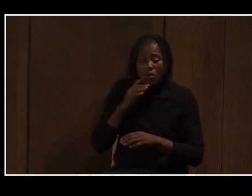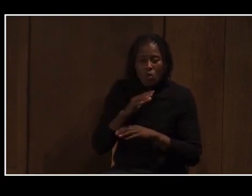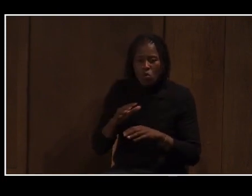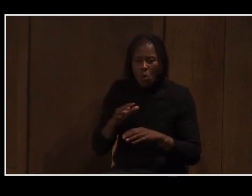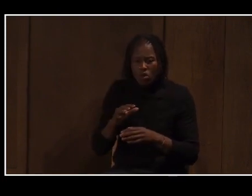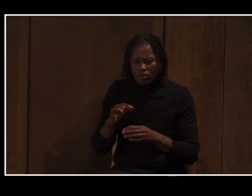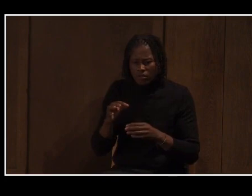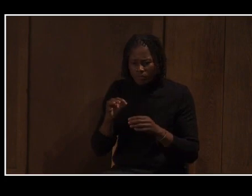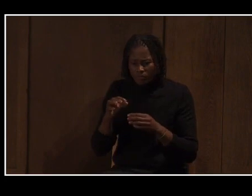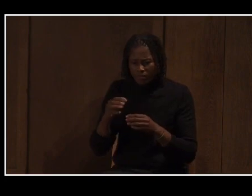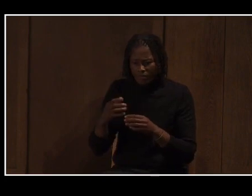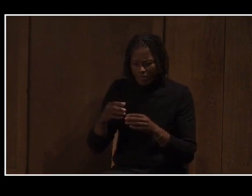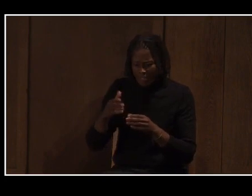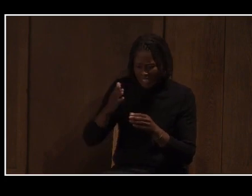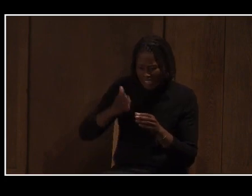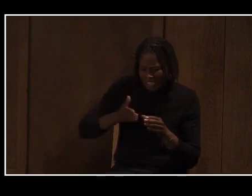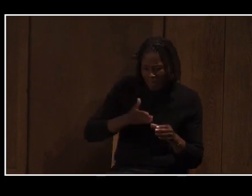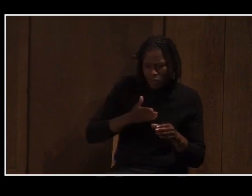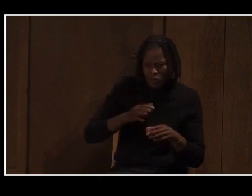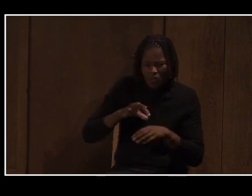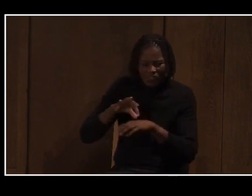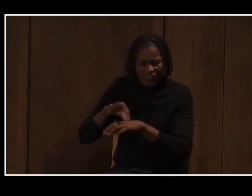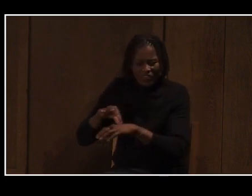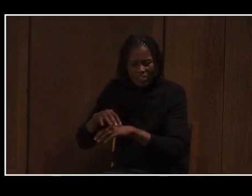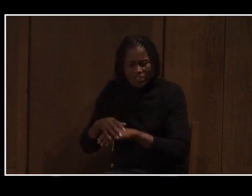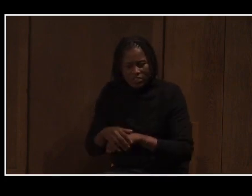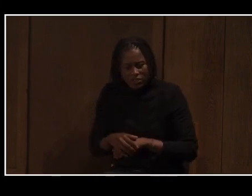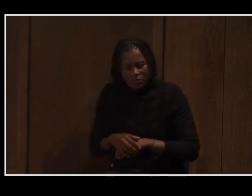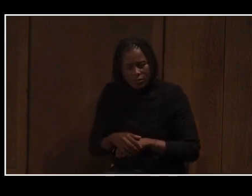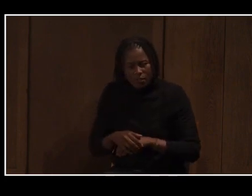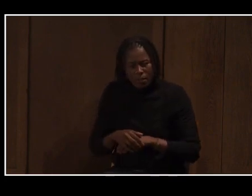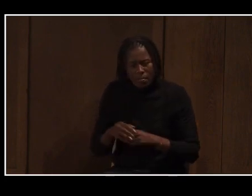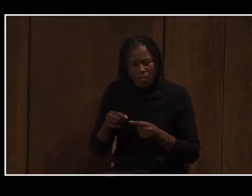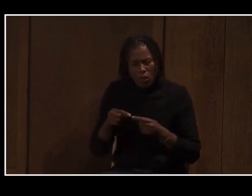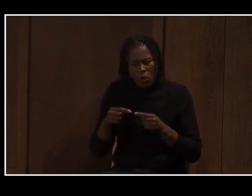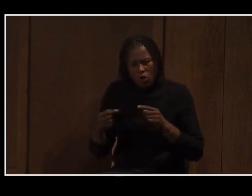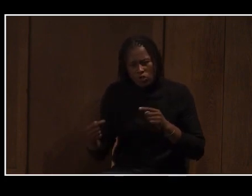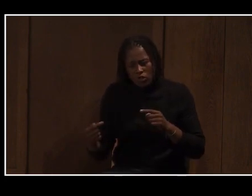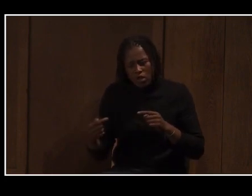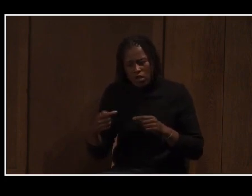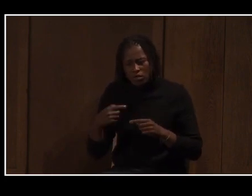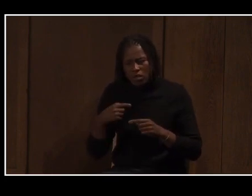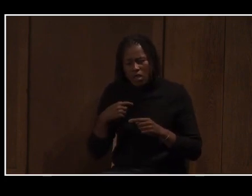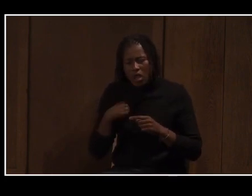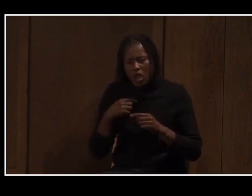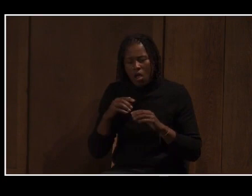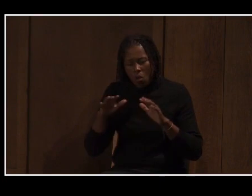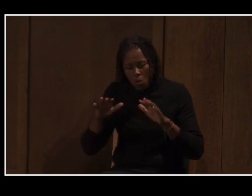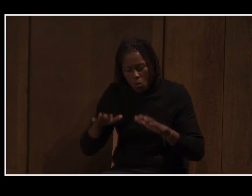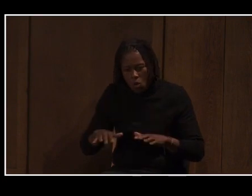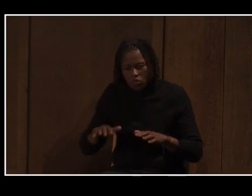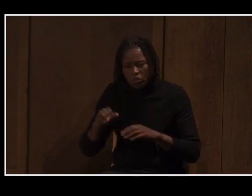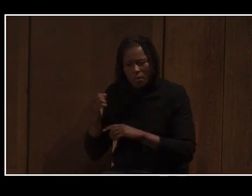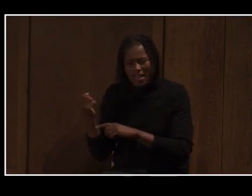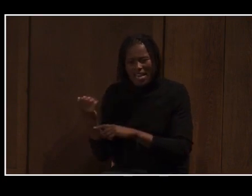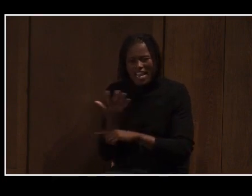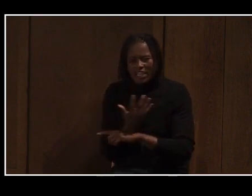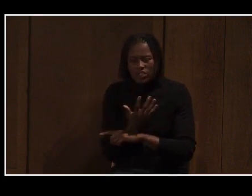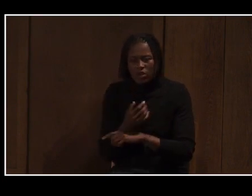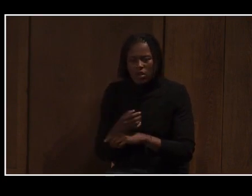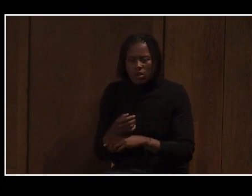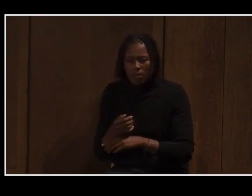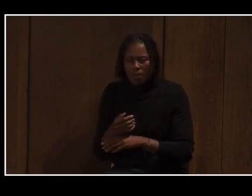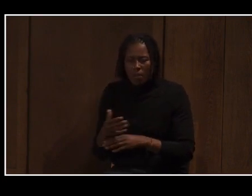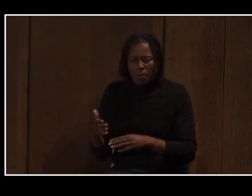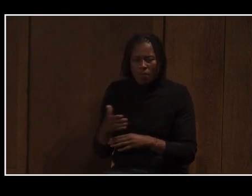of process. Contrast neo-pagan nature worship with elders from way before the slave ship.